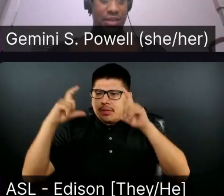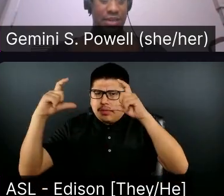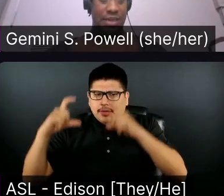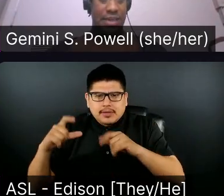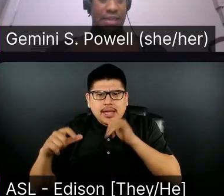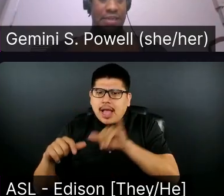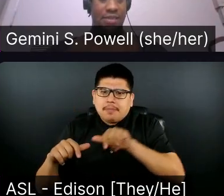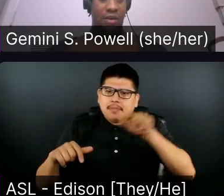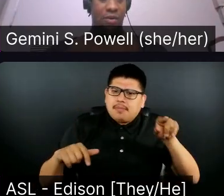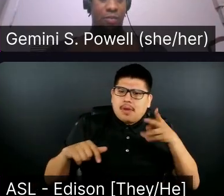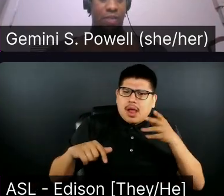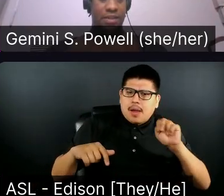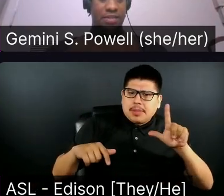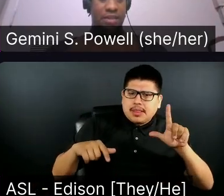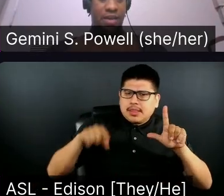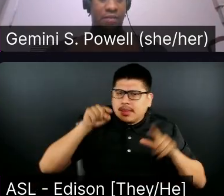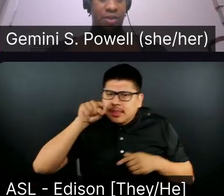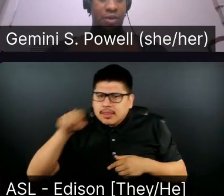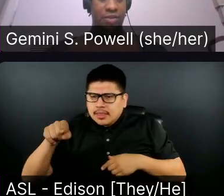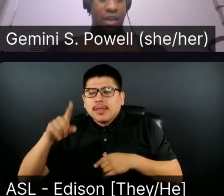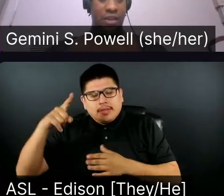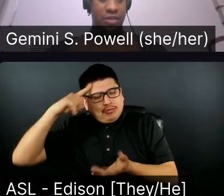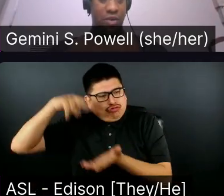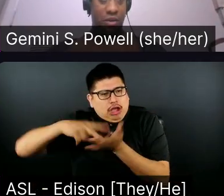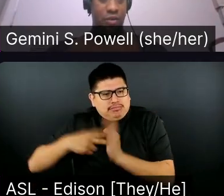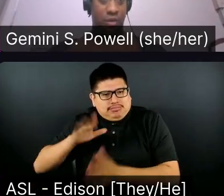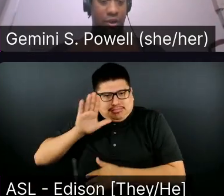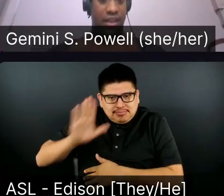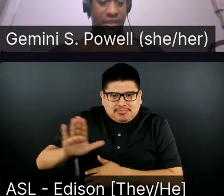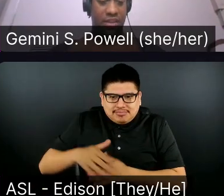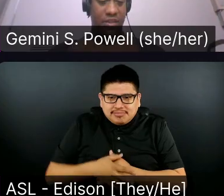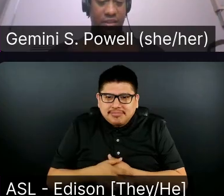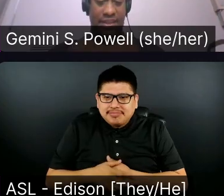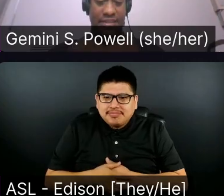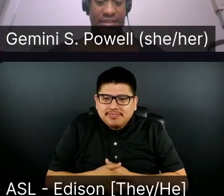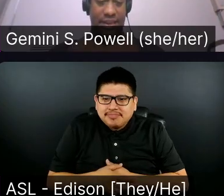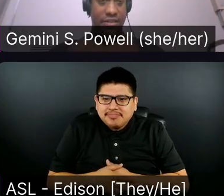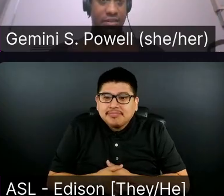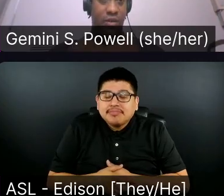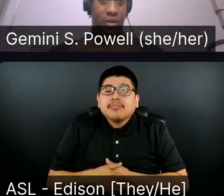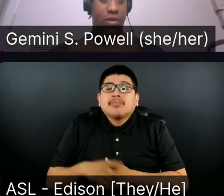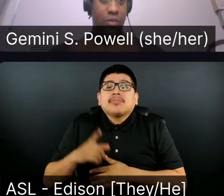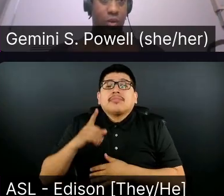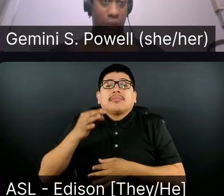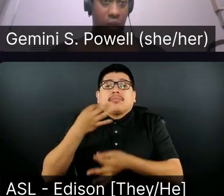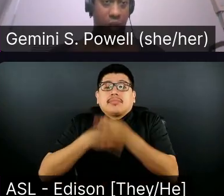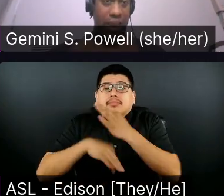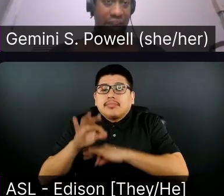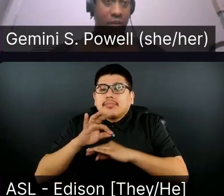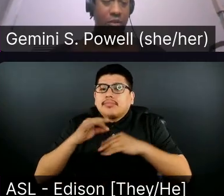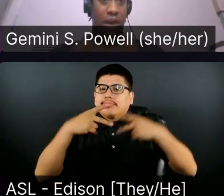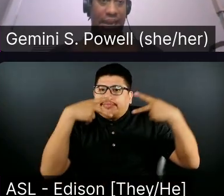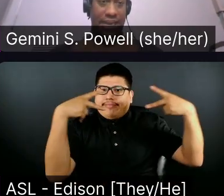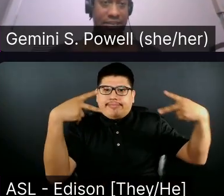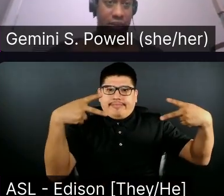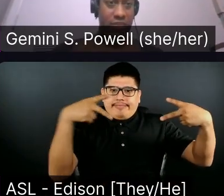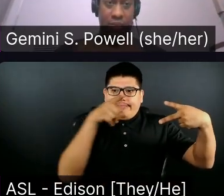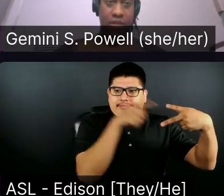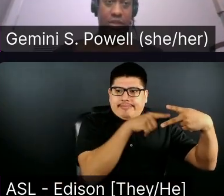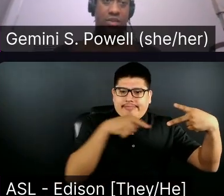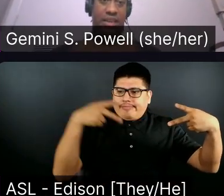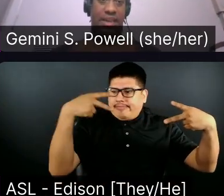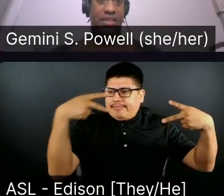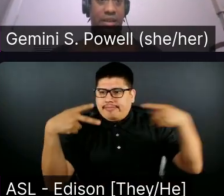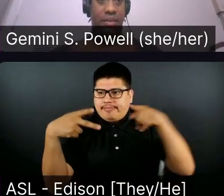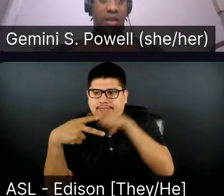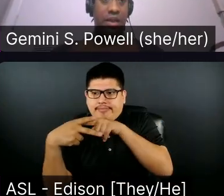intentional. So instead of using the sort of greater than, lesser than signs, or what we call angled brackets that are